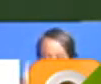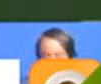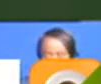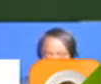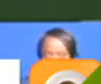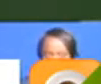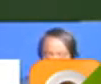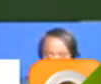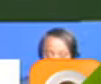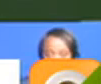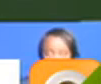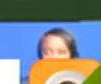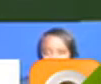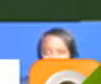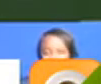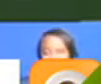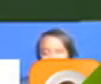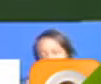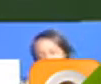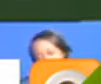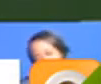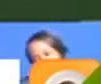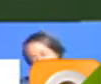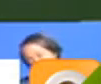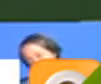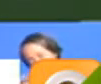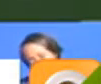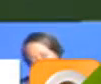we will be suggesting members of